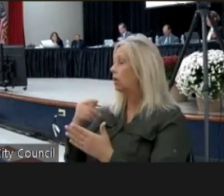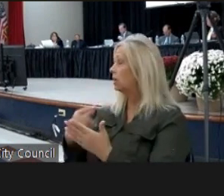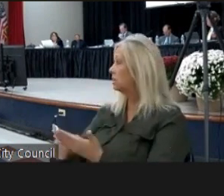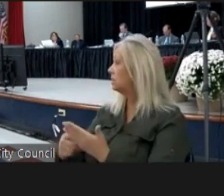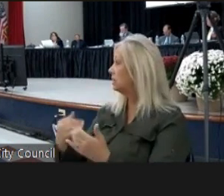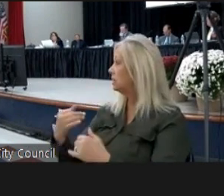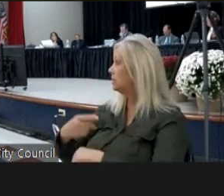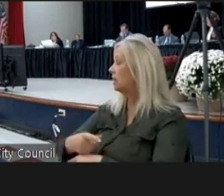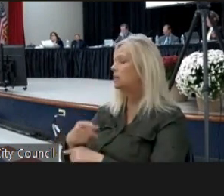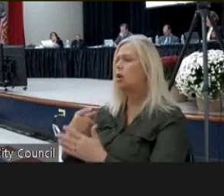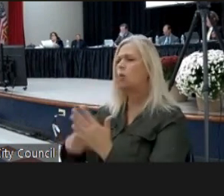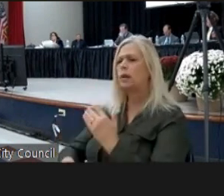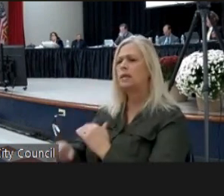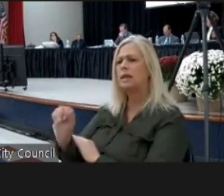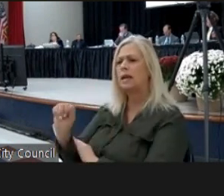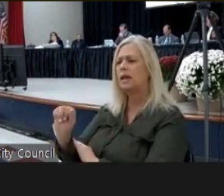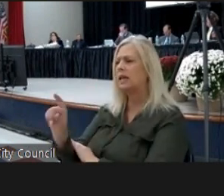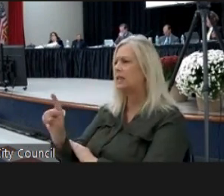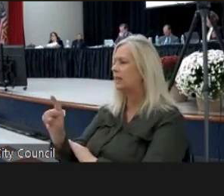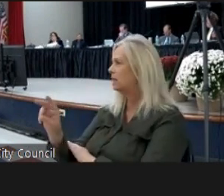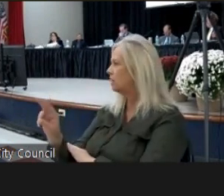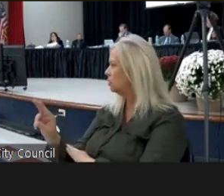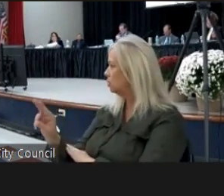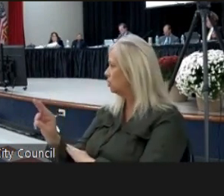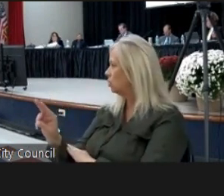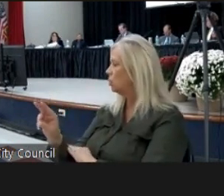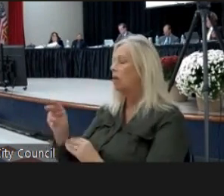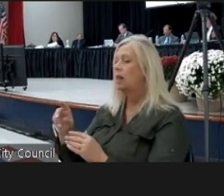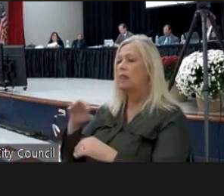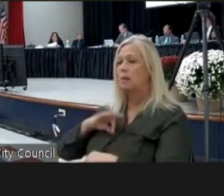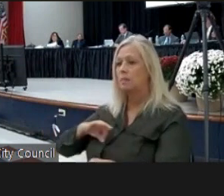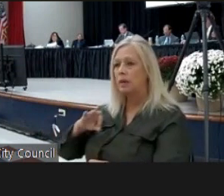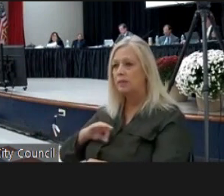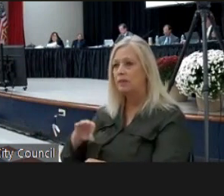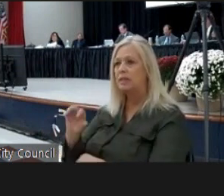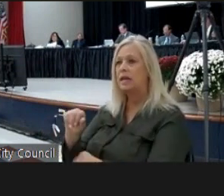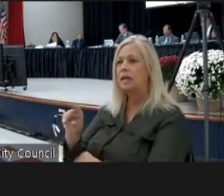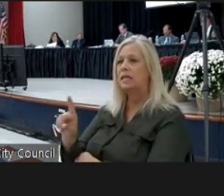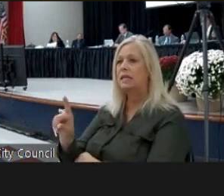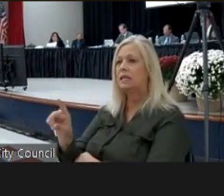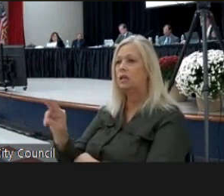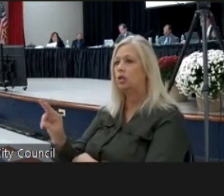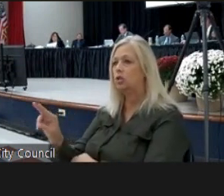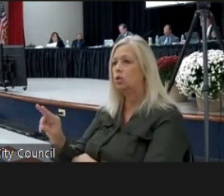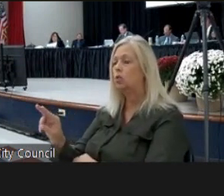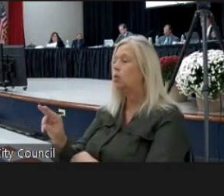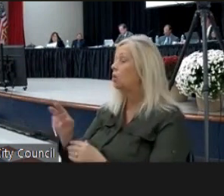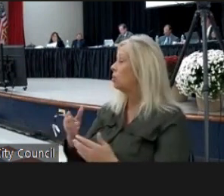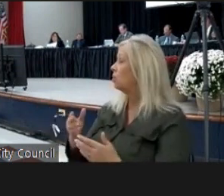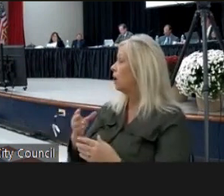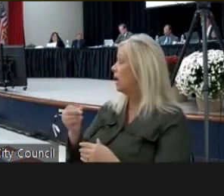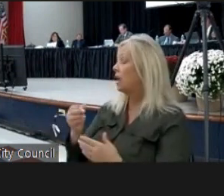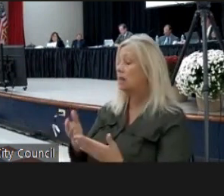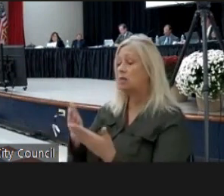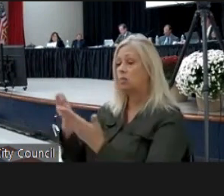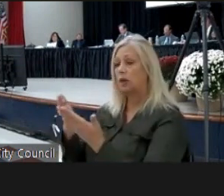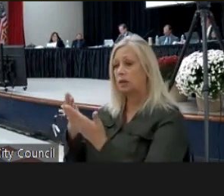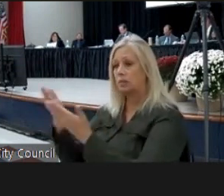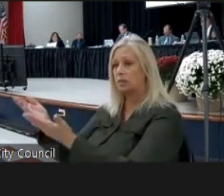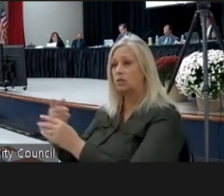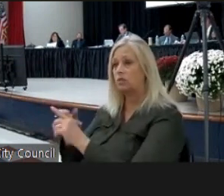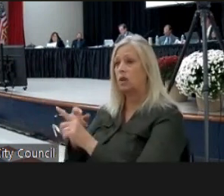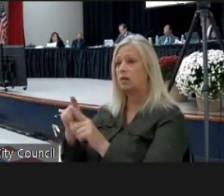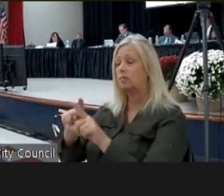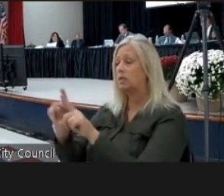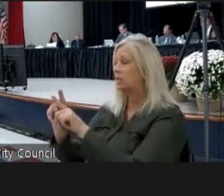is an ADU, some of the benefits of ADUs, ADU recommendations from different